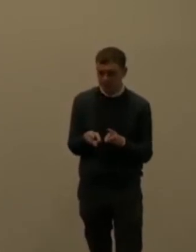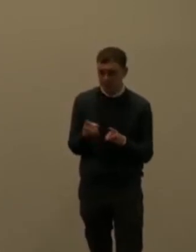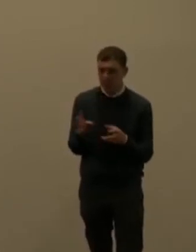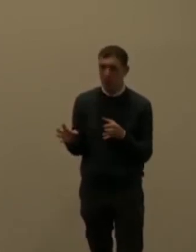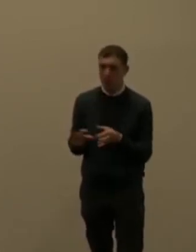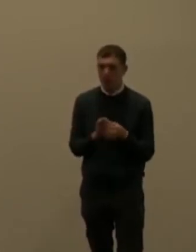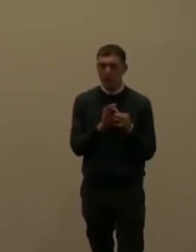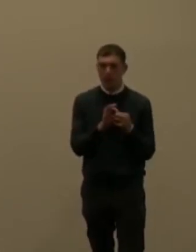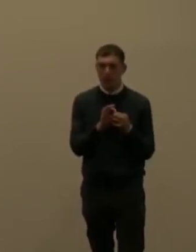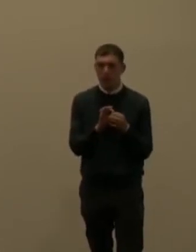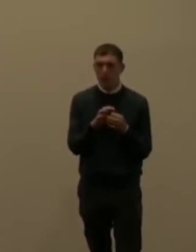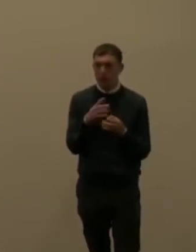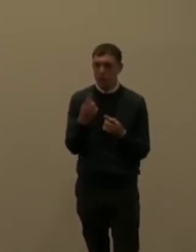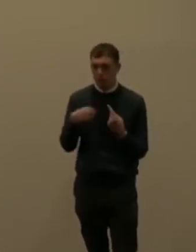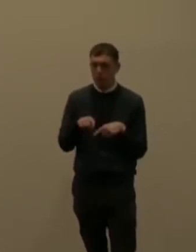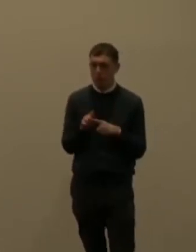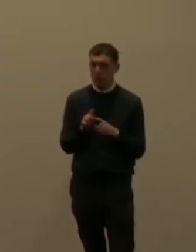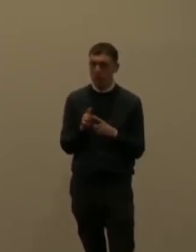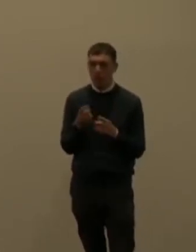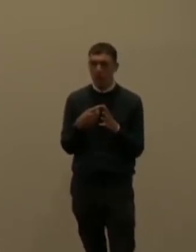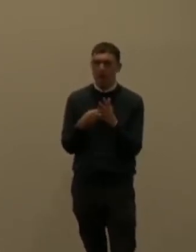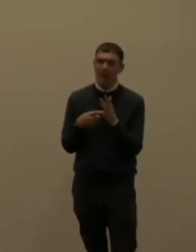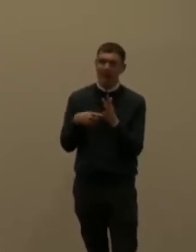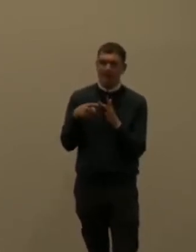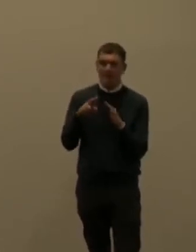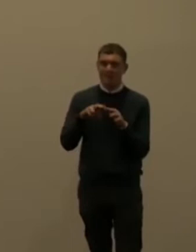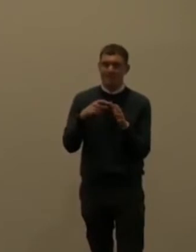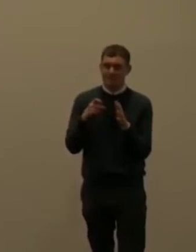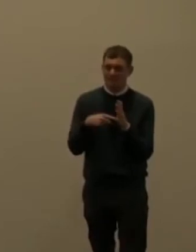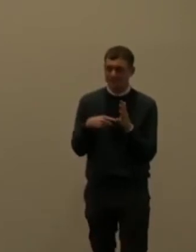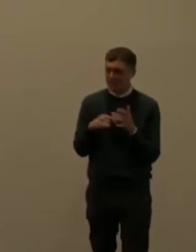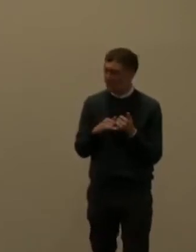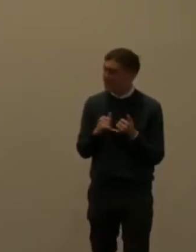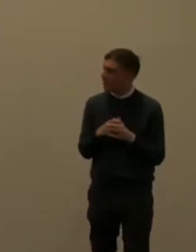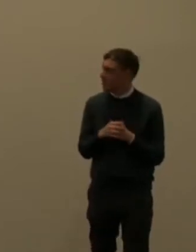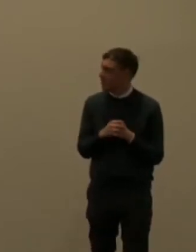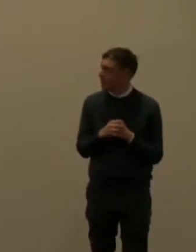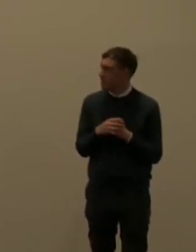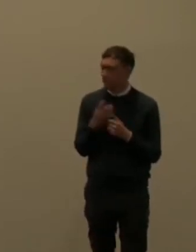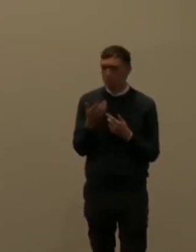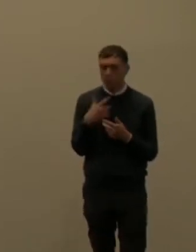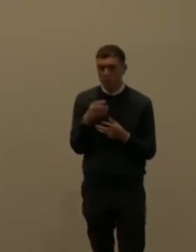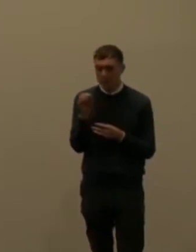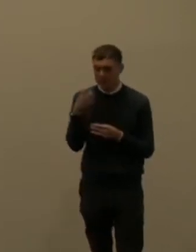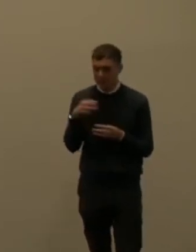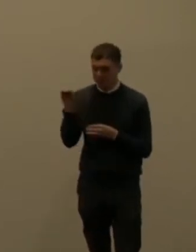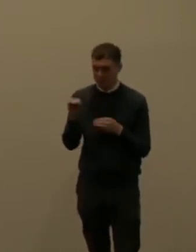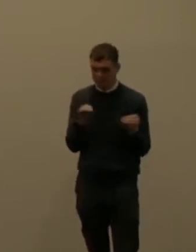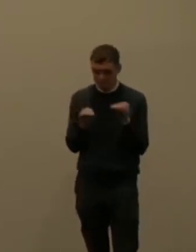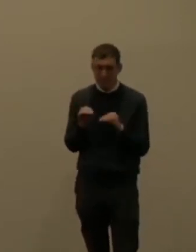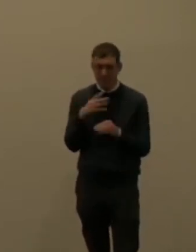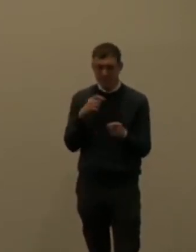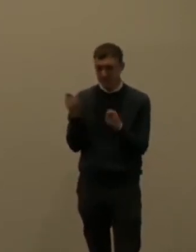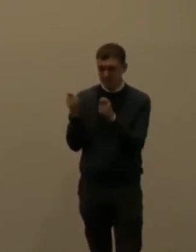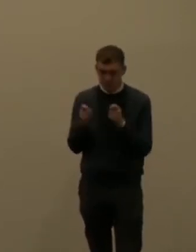it to our different artifacts. So you will need to switch, going a bit there, then coming a bit there, and change